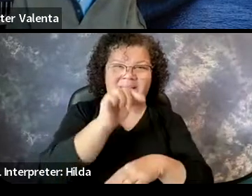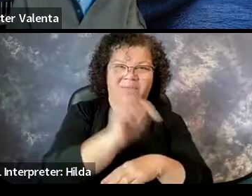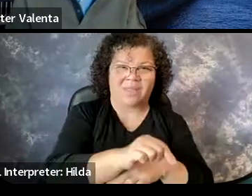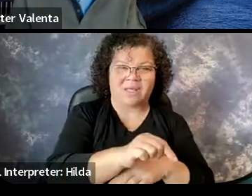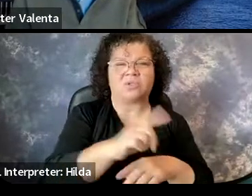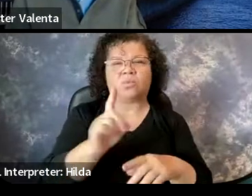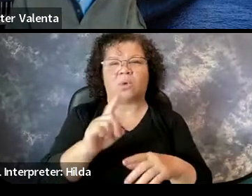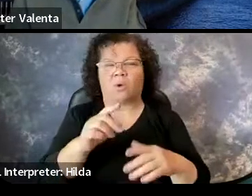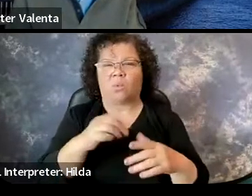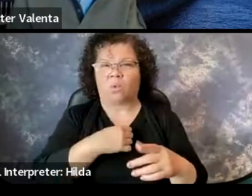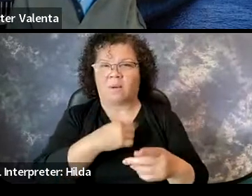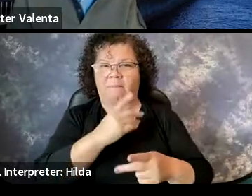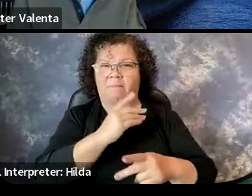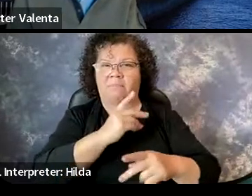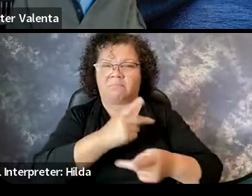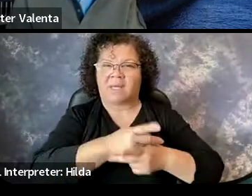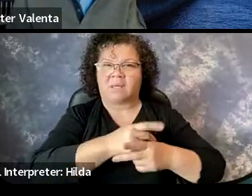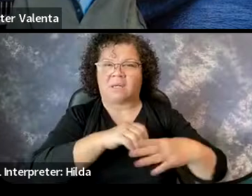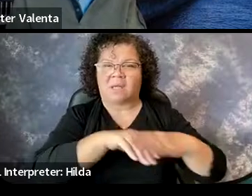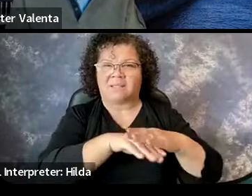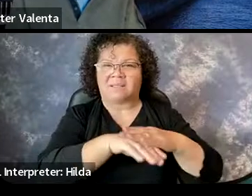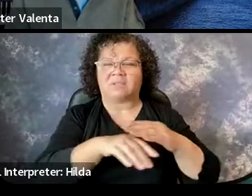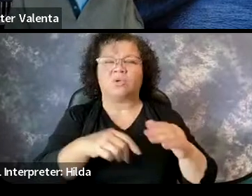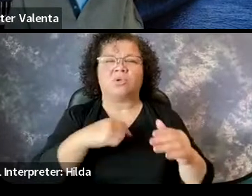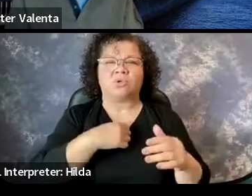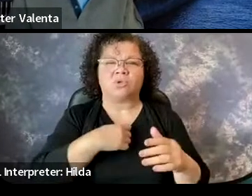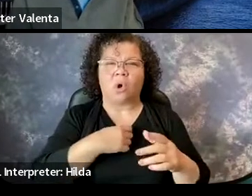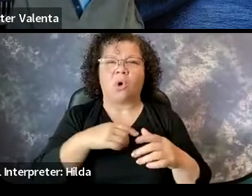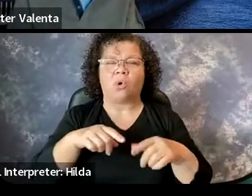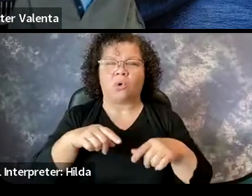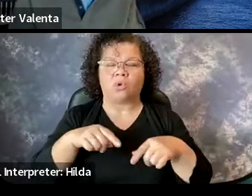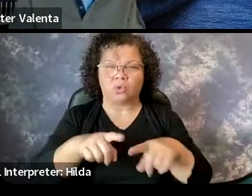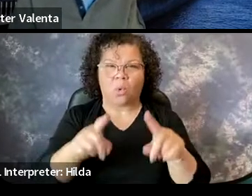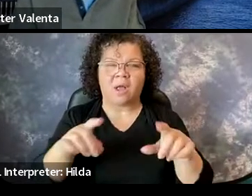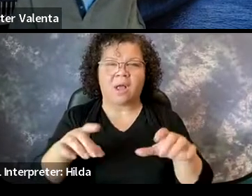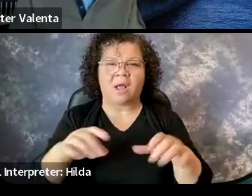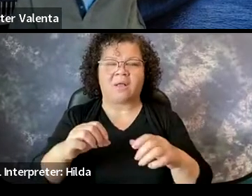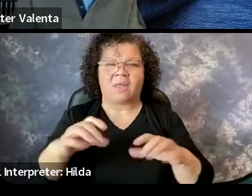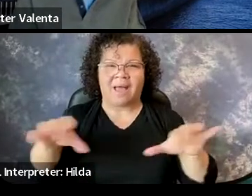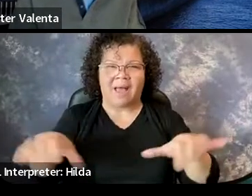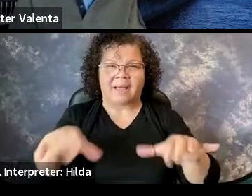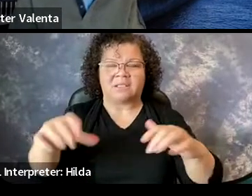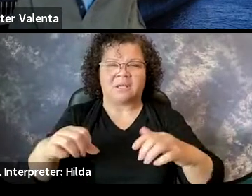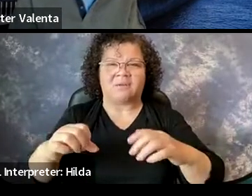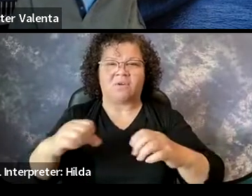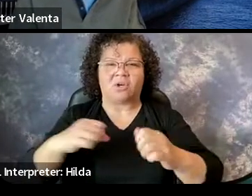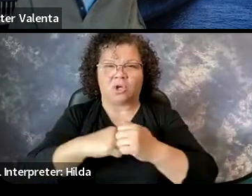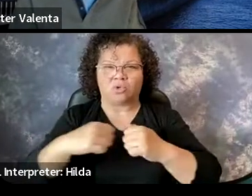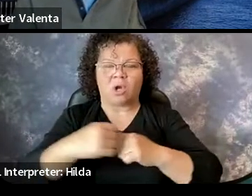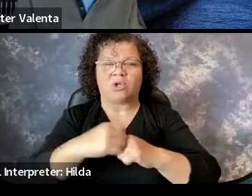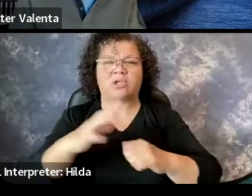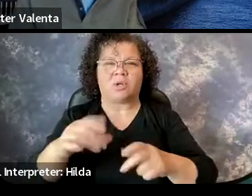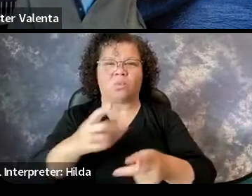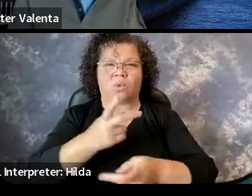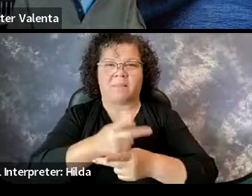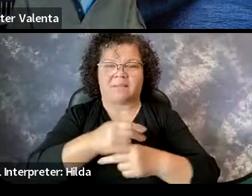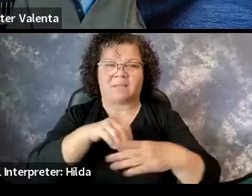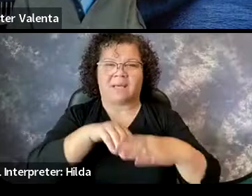like providing access underneath active construction or in the active construction footprint. And so I think there's also that interesting, like I